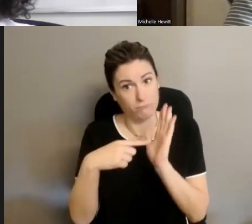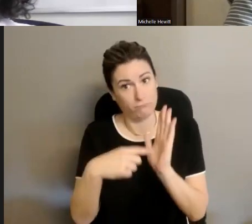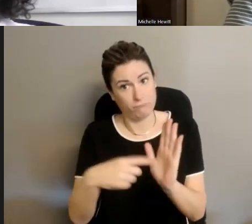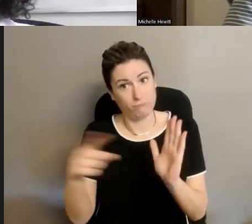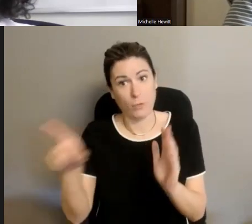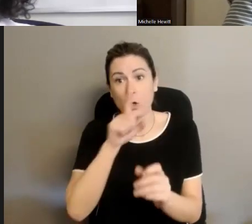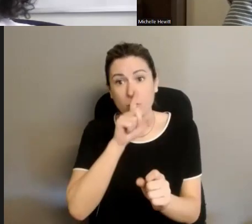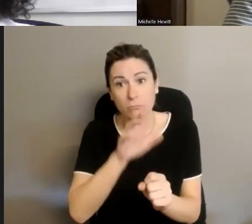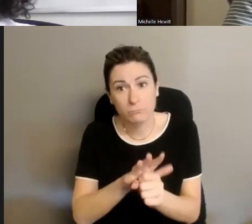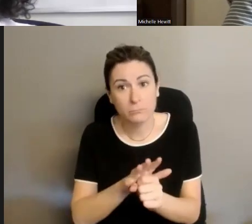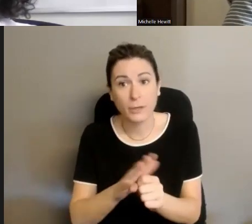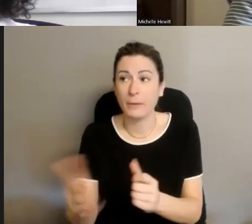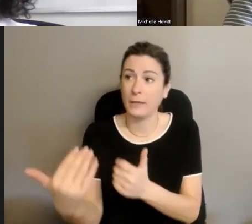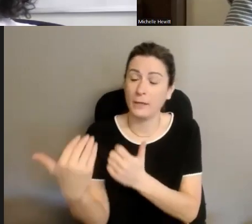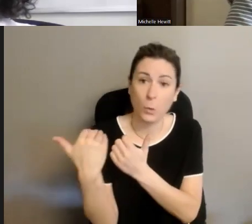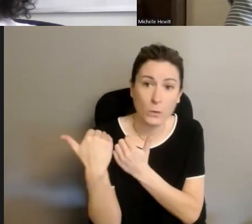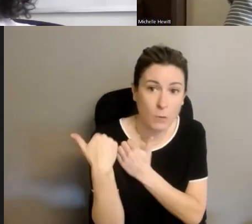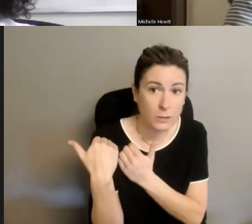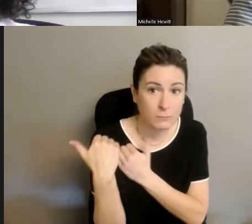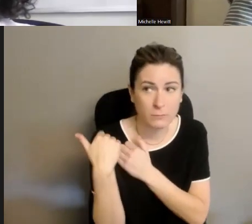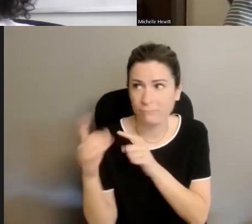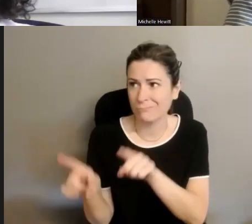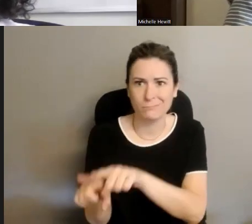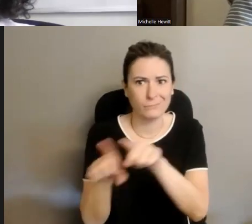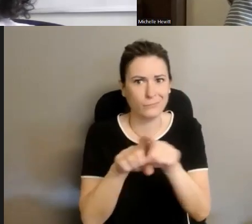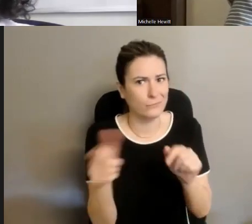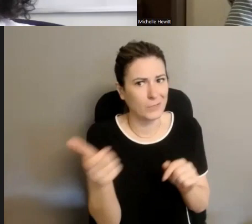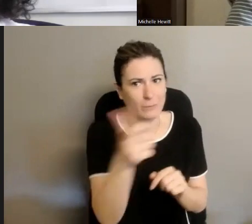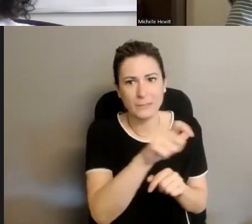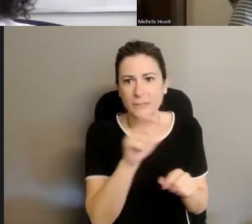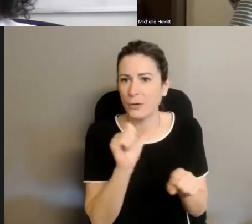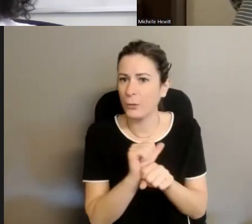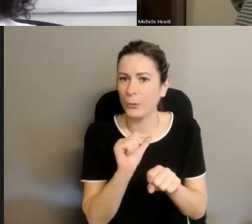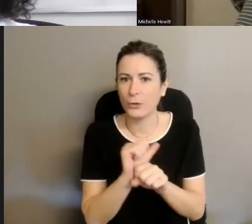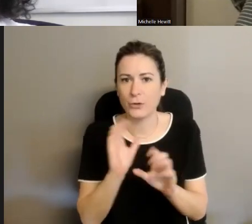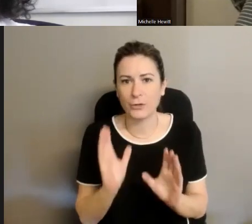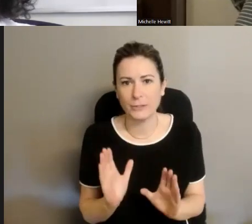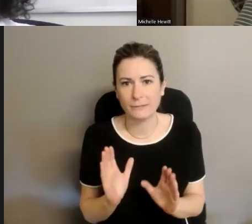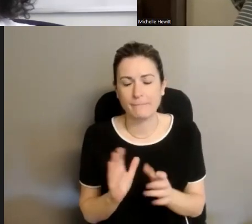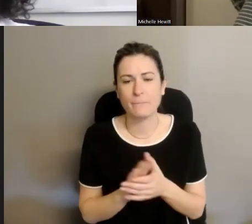as great workers as anybody else can be. So I think,